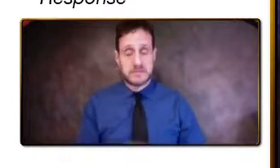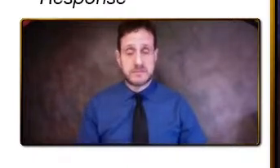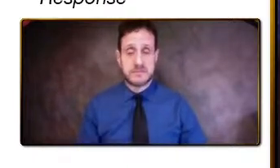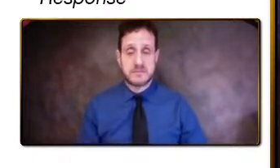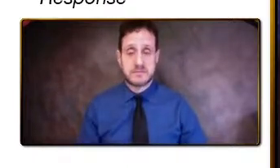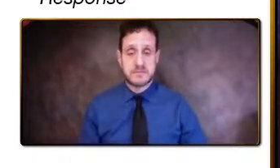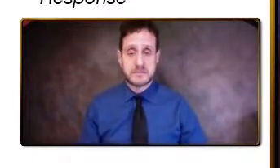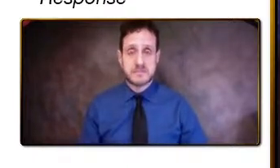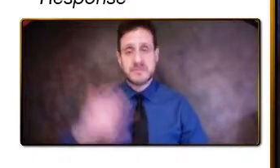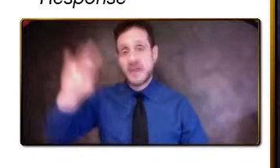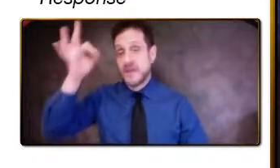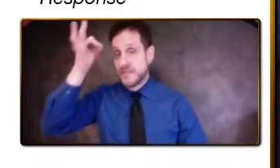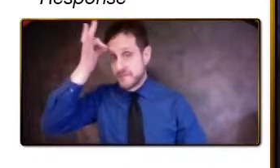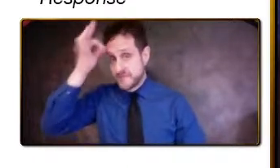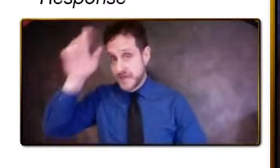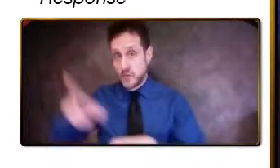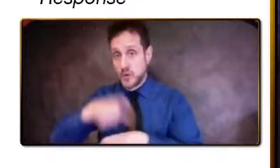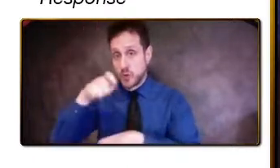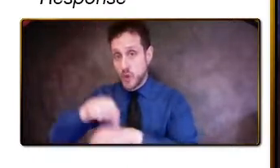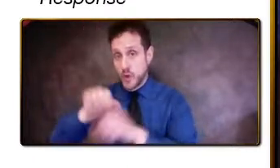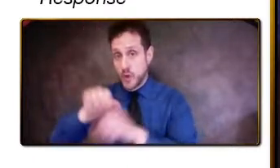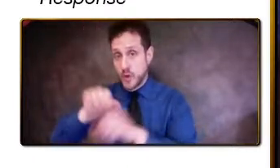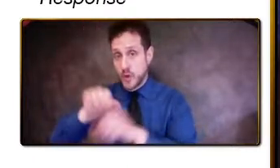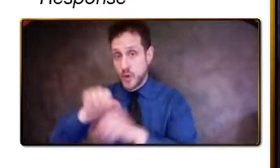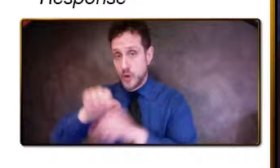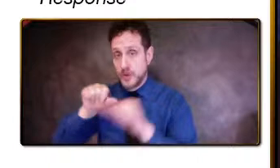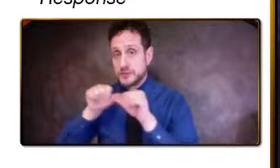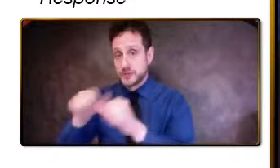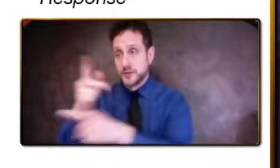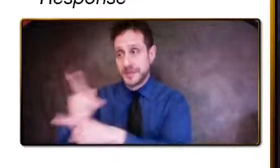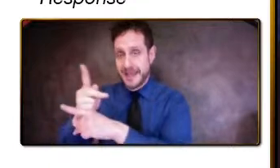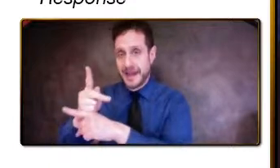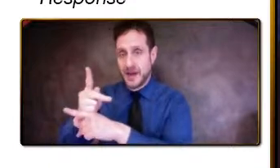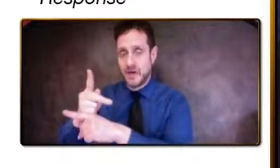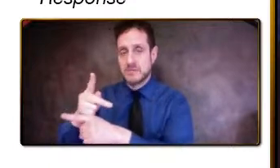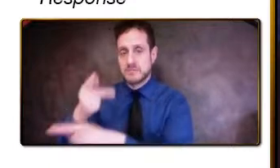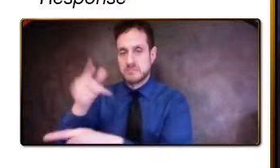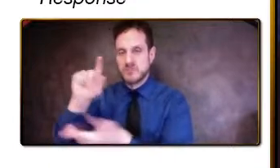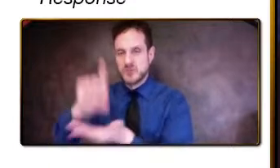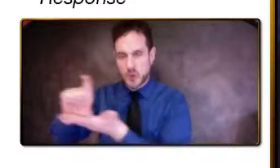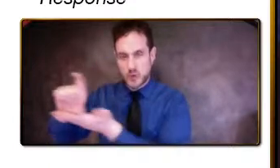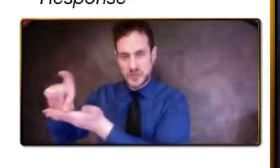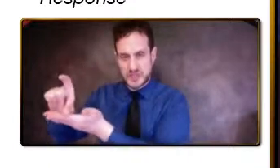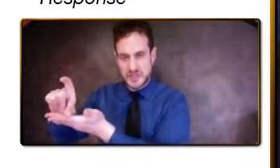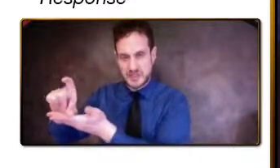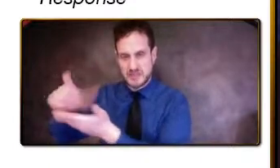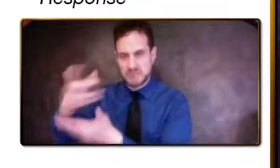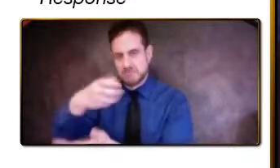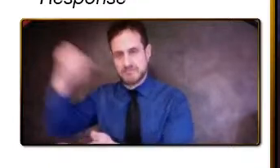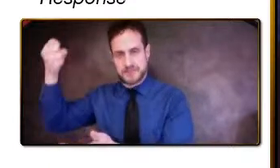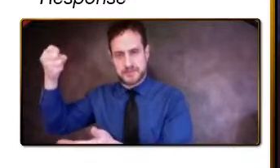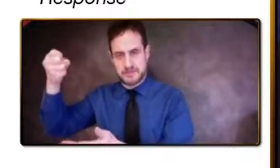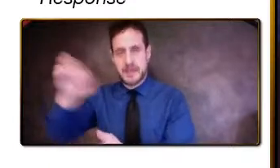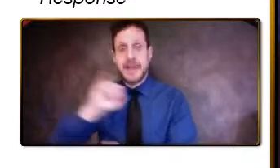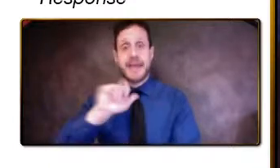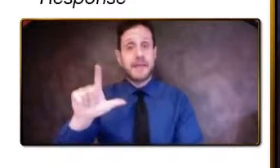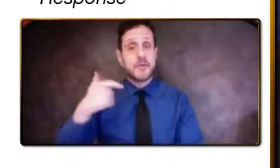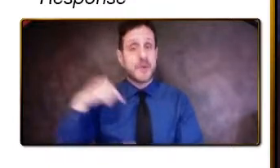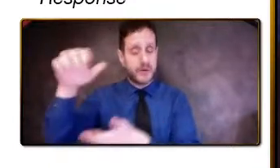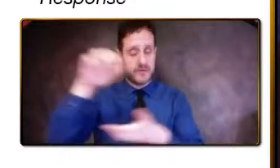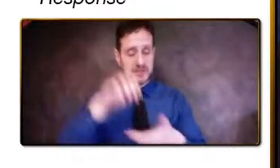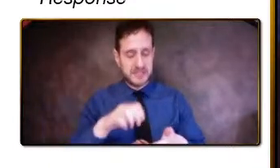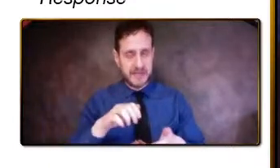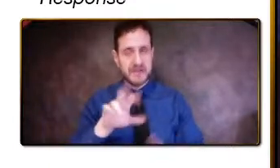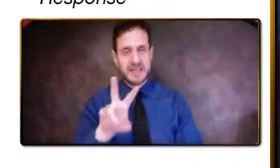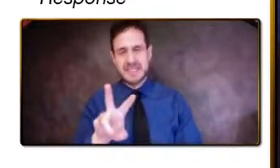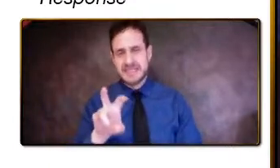program doses that are taken out of the supplies delivered to Illinois, Illinois has received a total of approximately